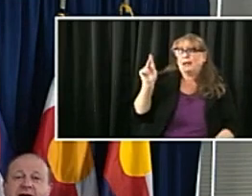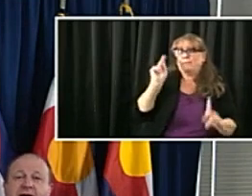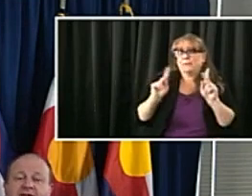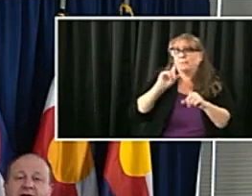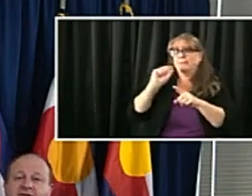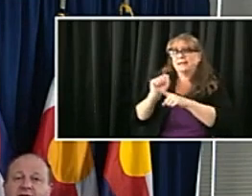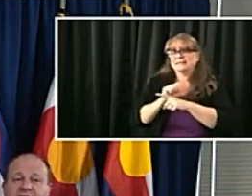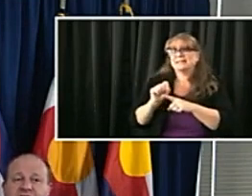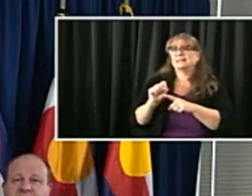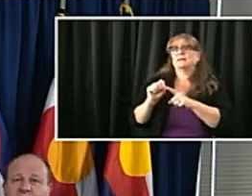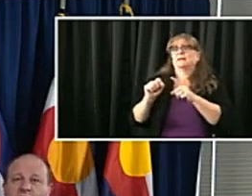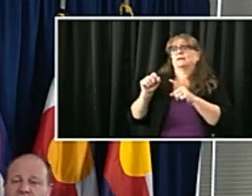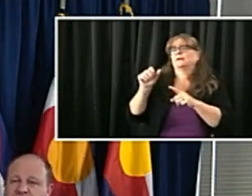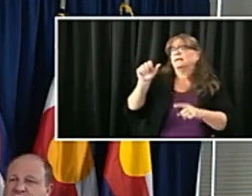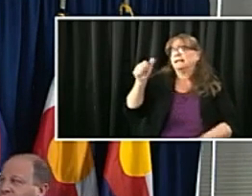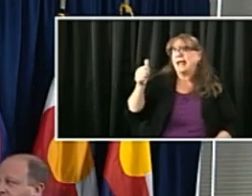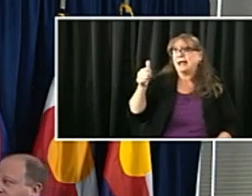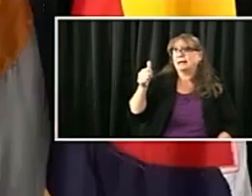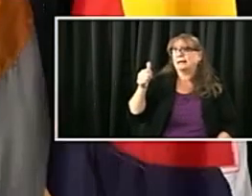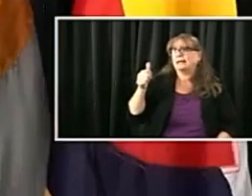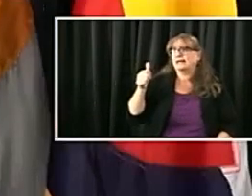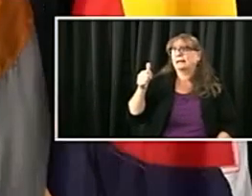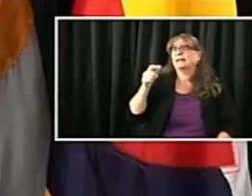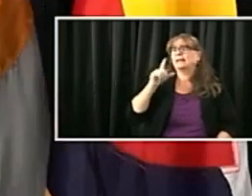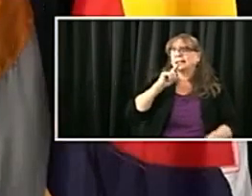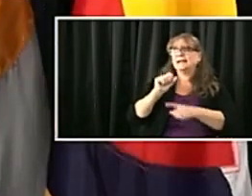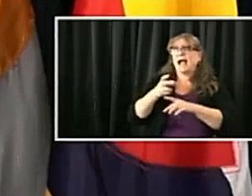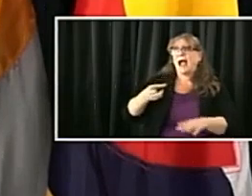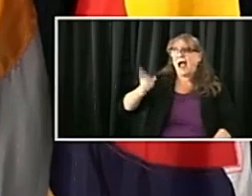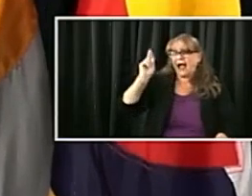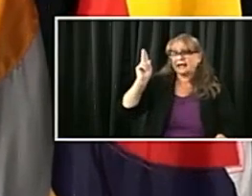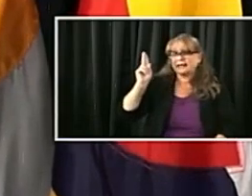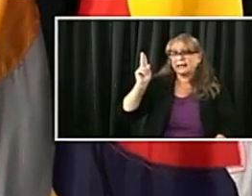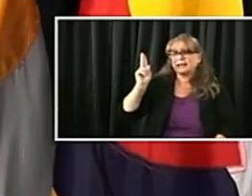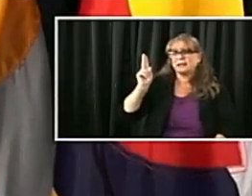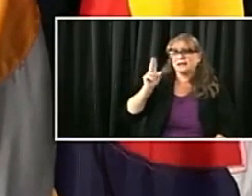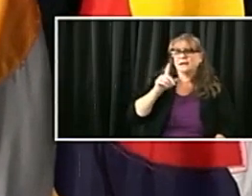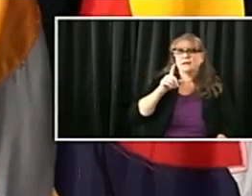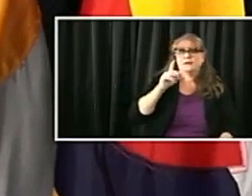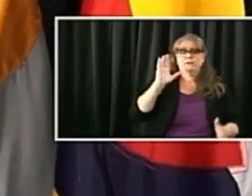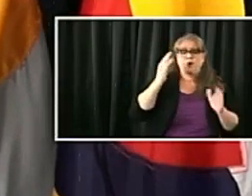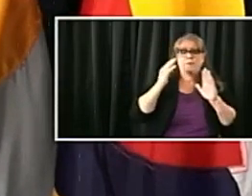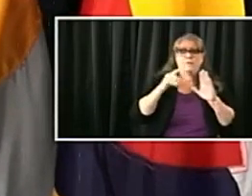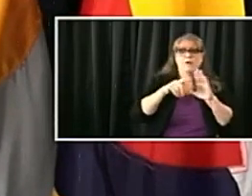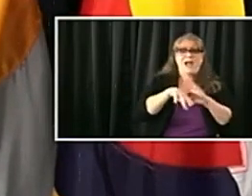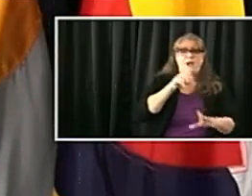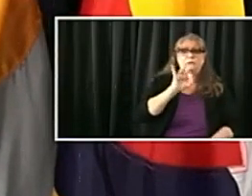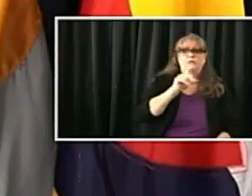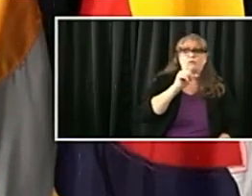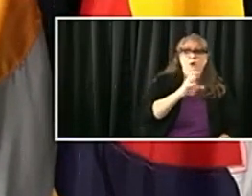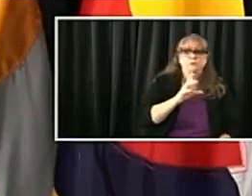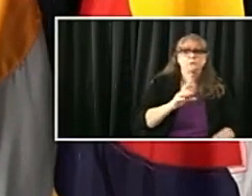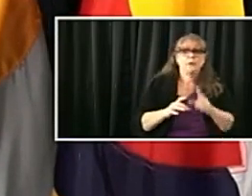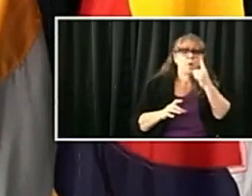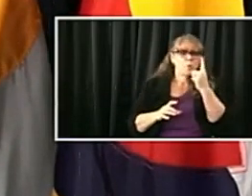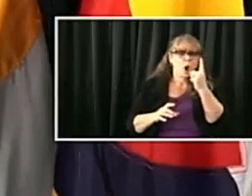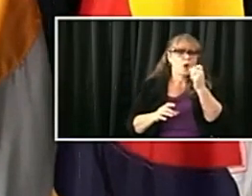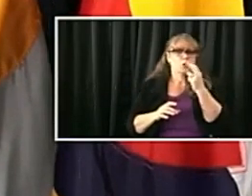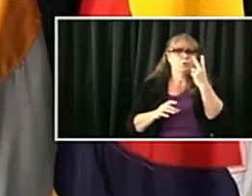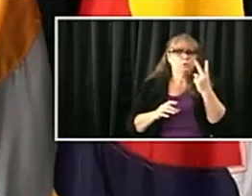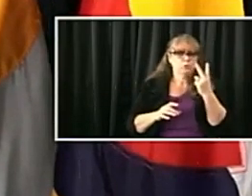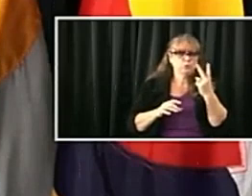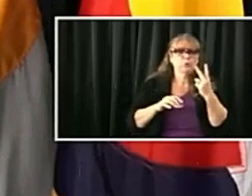But they are finding just 1 or 2 out of 100. So it is not the widespread variant. We are doing enough testing to know that